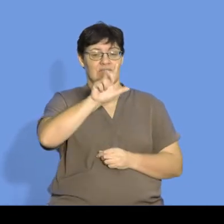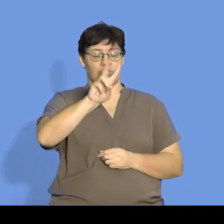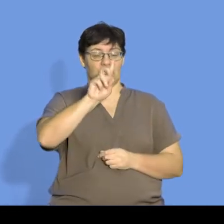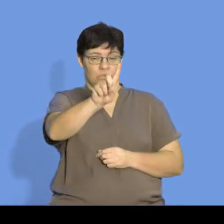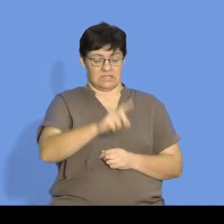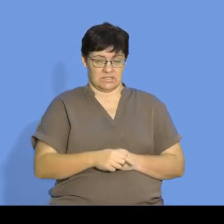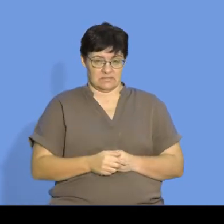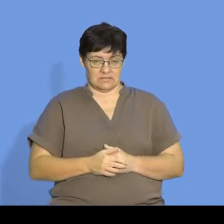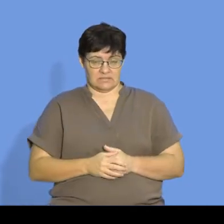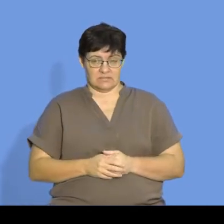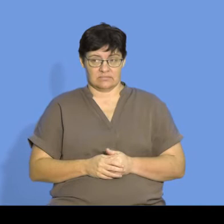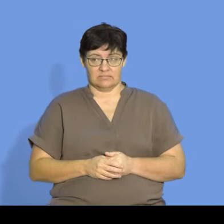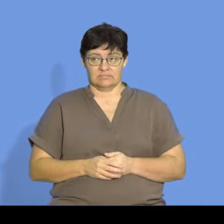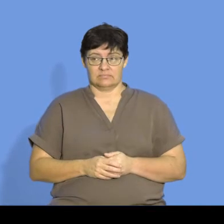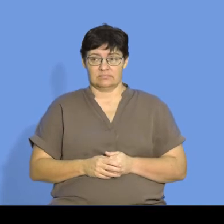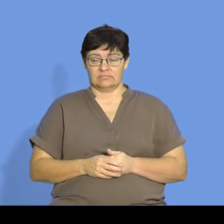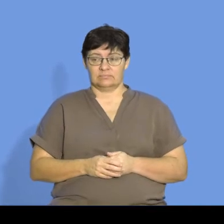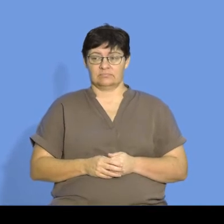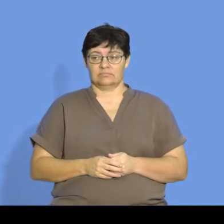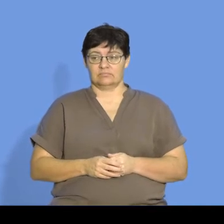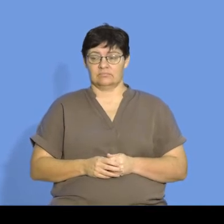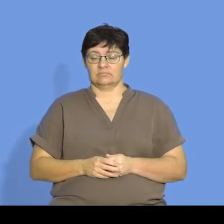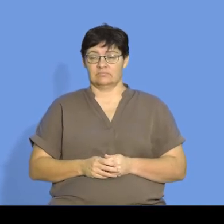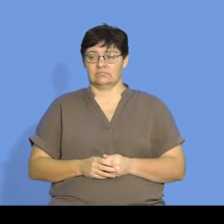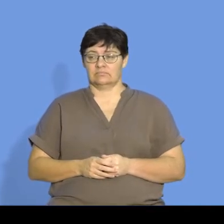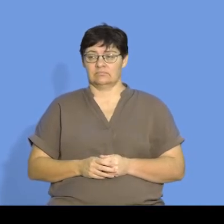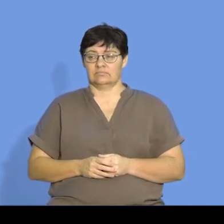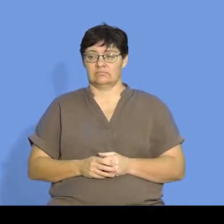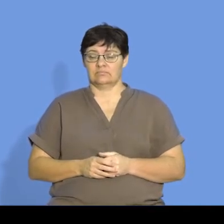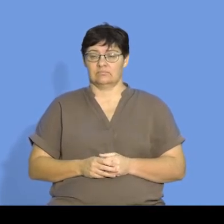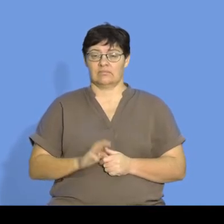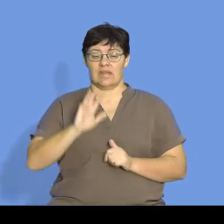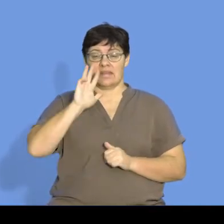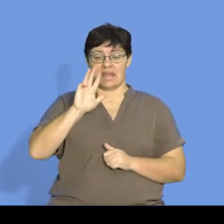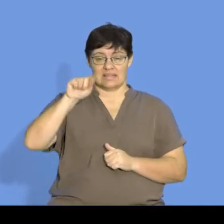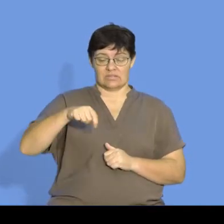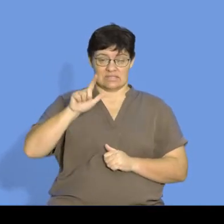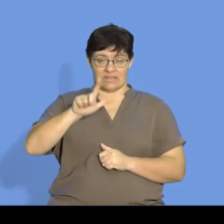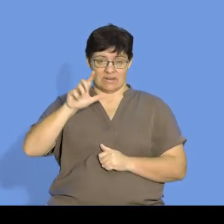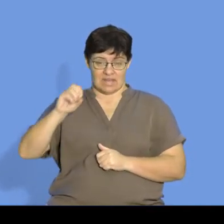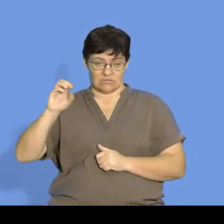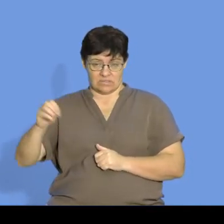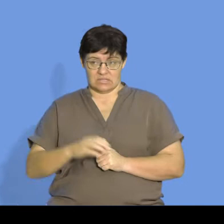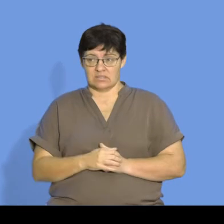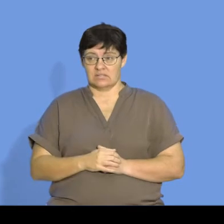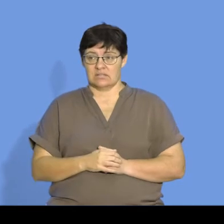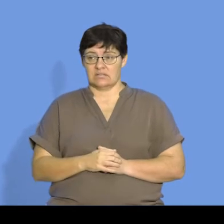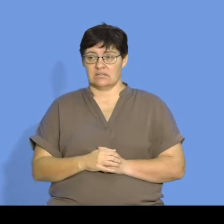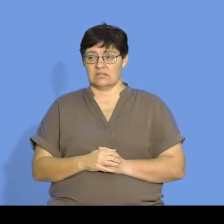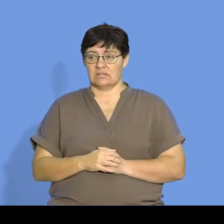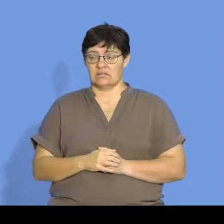and that will give you a figure of 721. Okay, so let's take the 9,700 that we have there plus